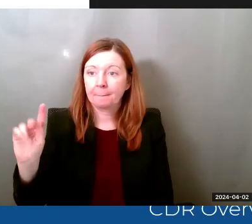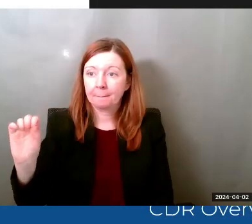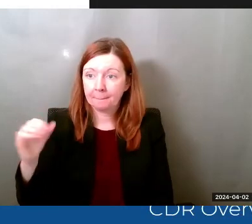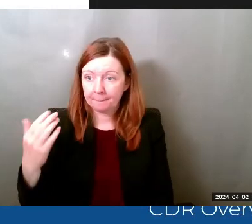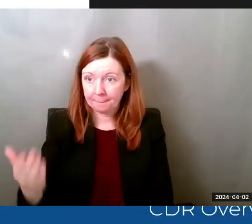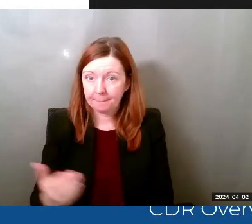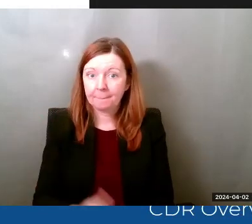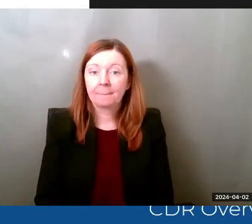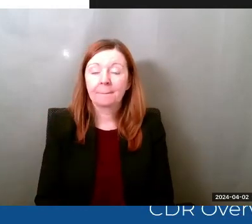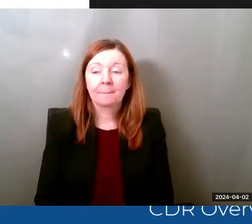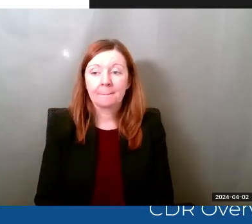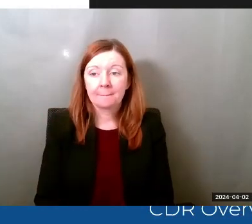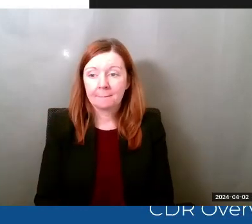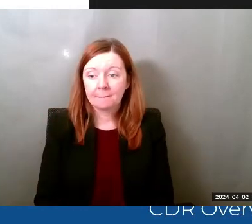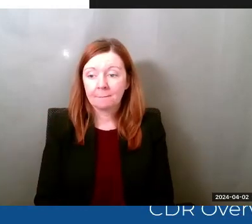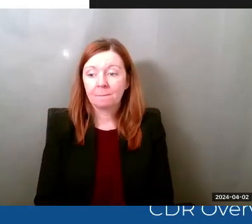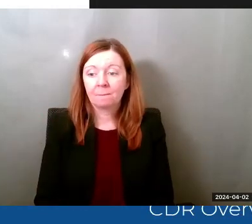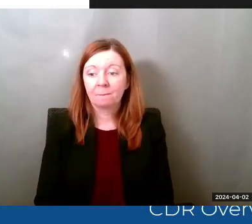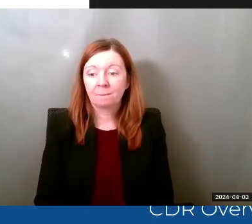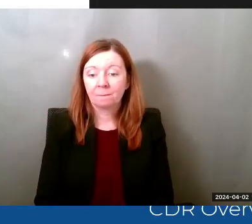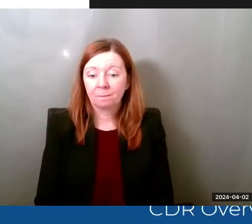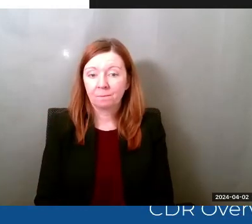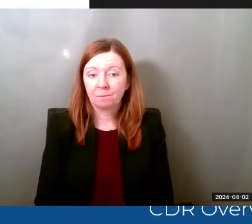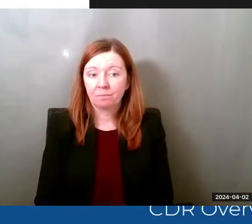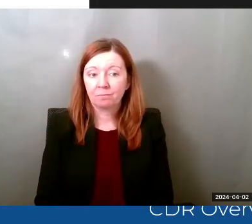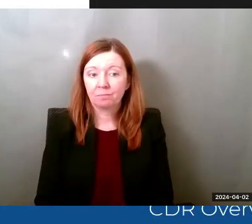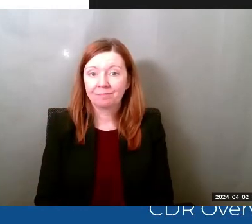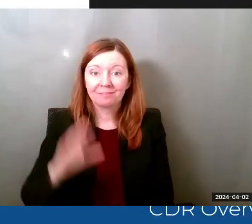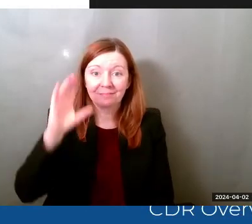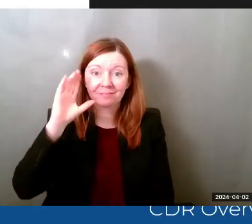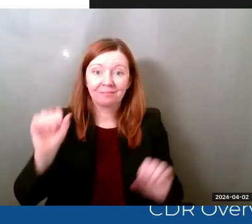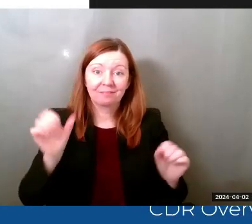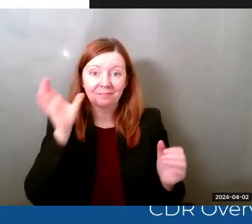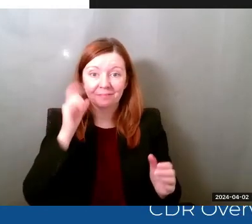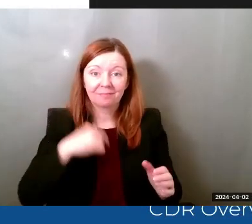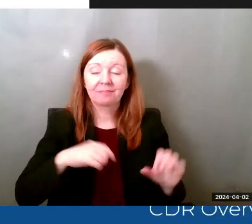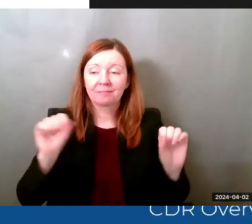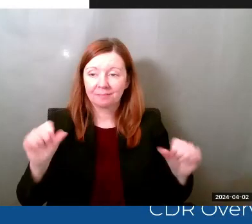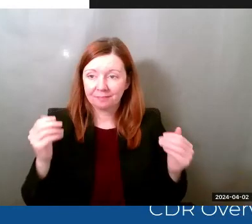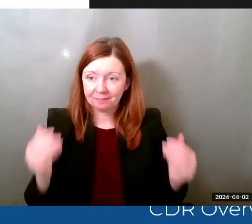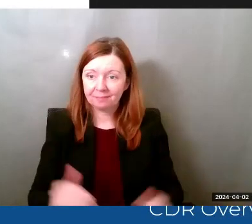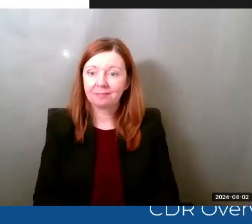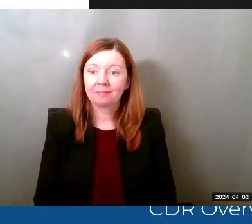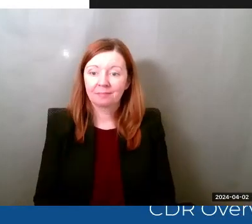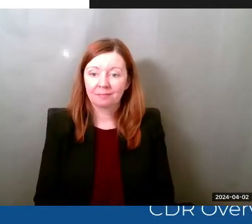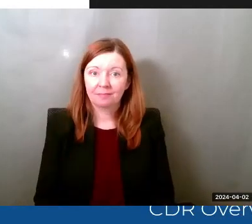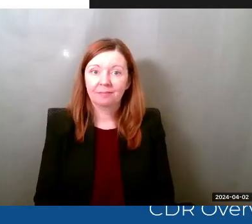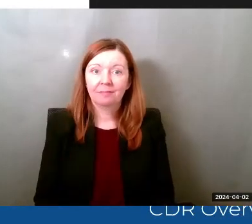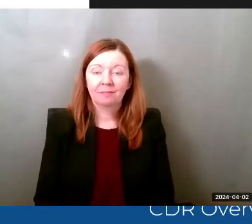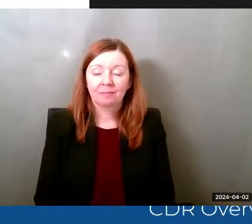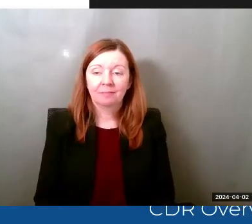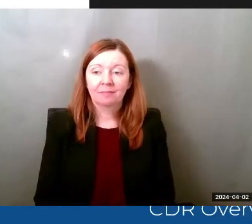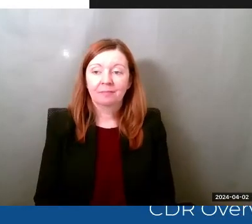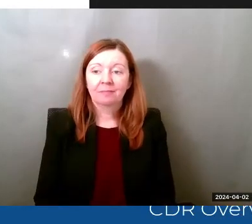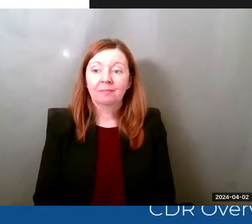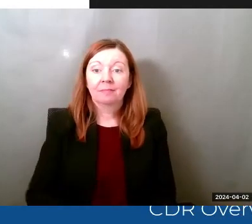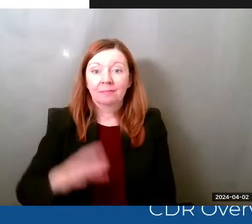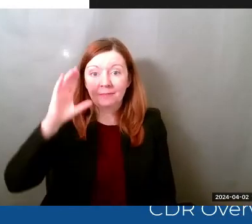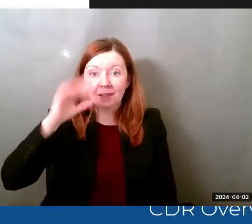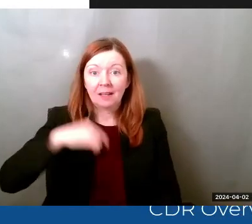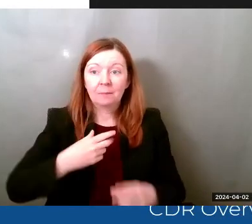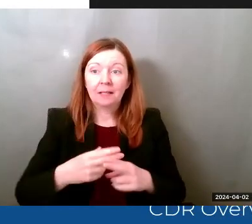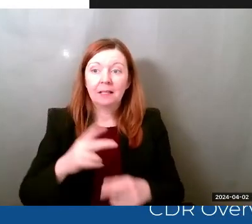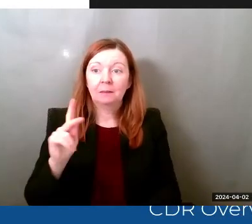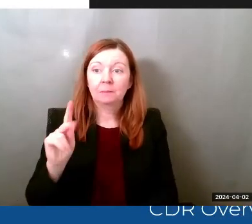you should be able to unmute at this time. Hi, can you hear me? Yes. Yep. Please state your name for the record. Hi, my name